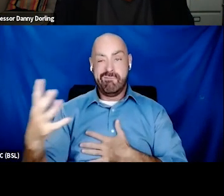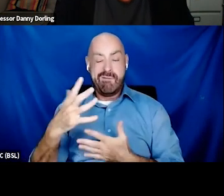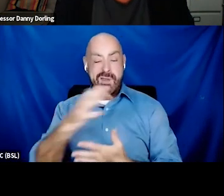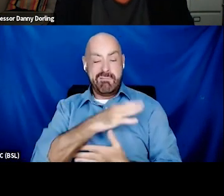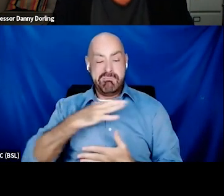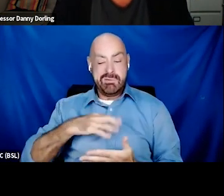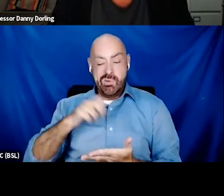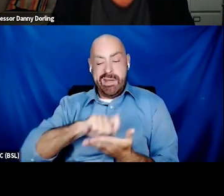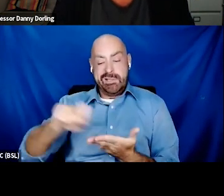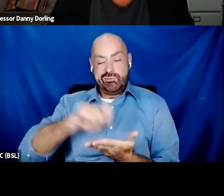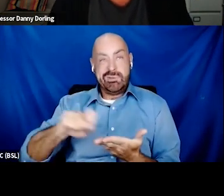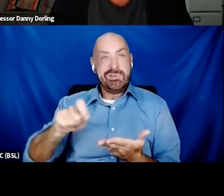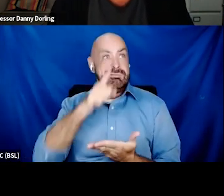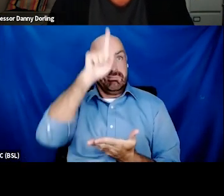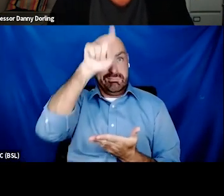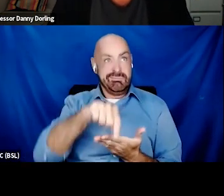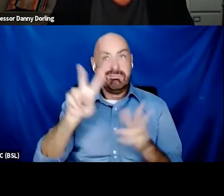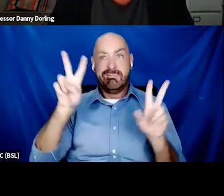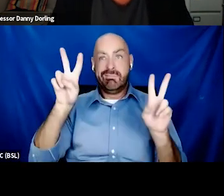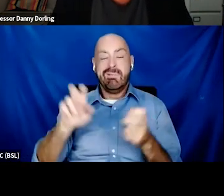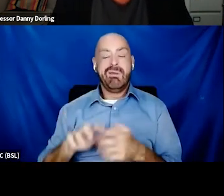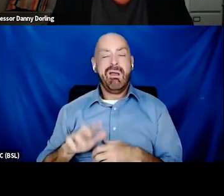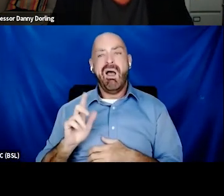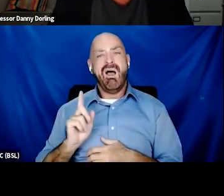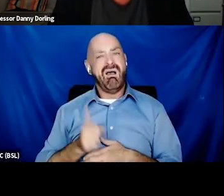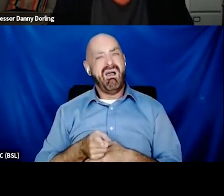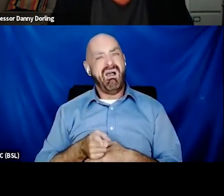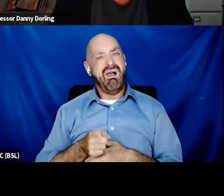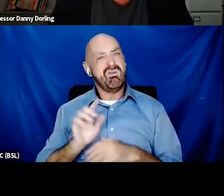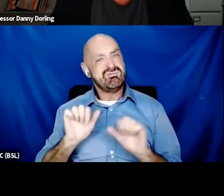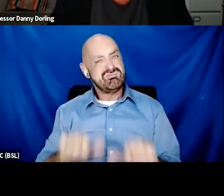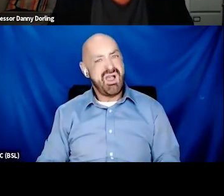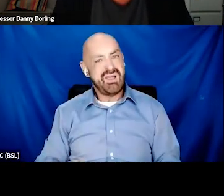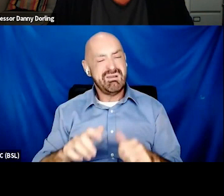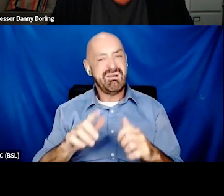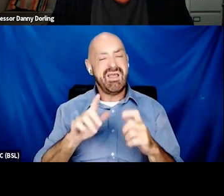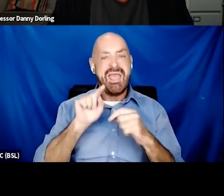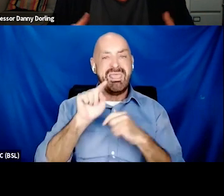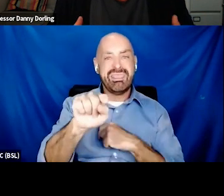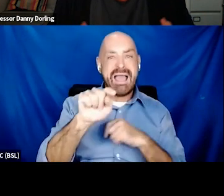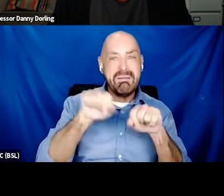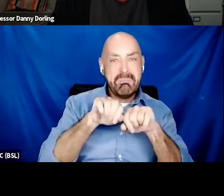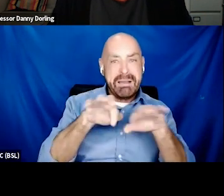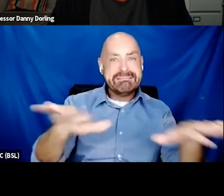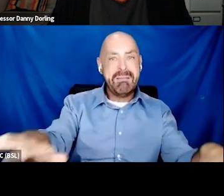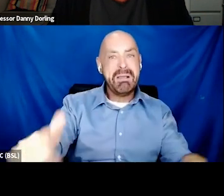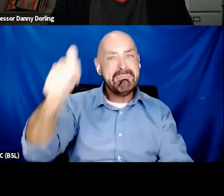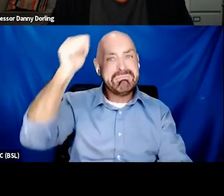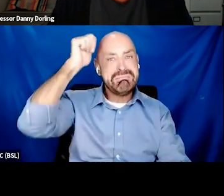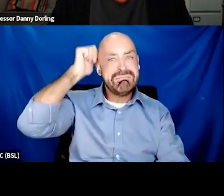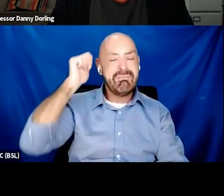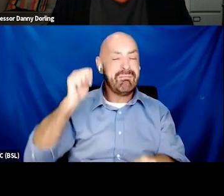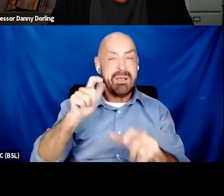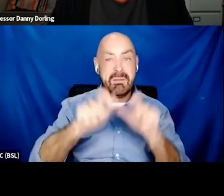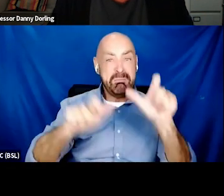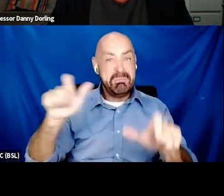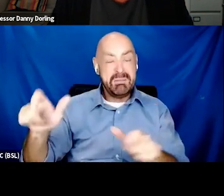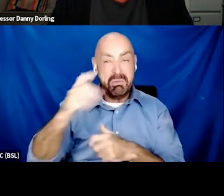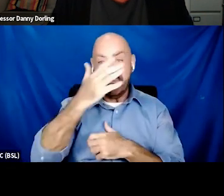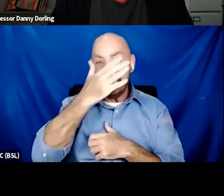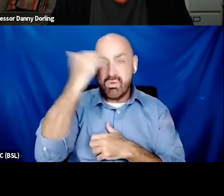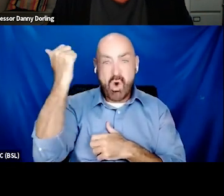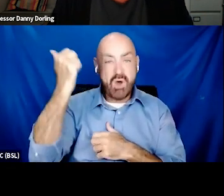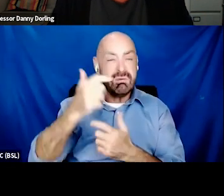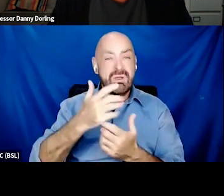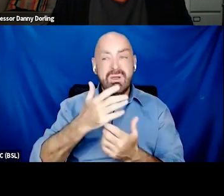quote explains, began to catch on that the interesting thing about the pandemic was the fact that there wasn't a collective